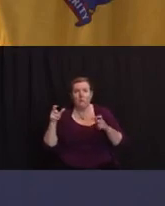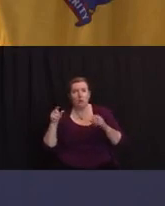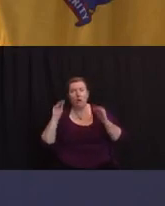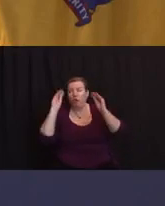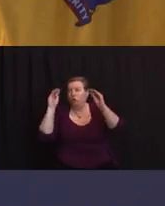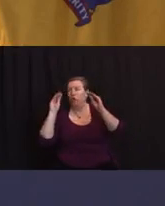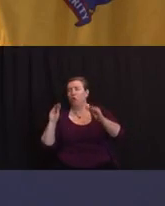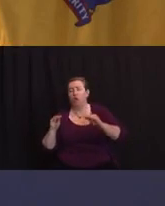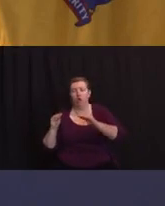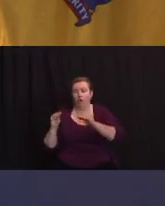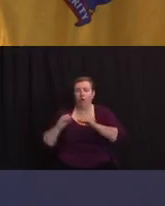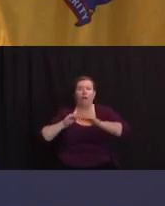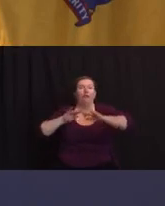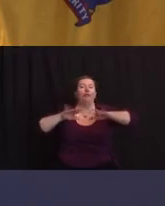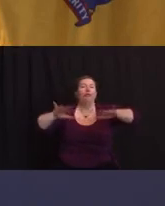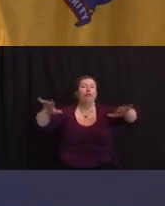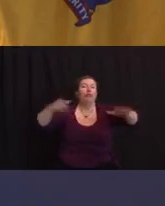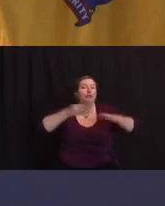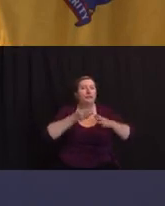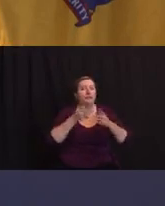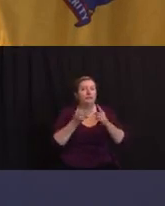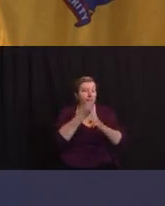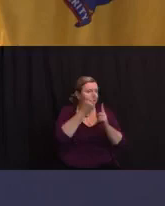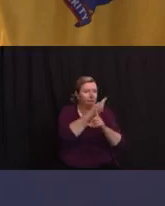facts, or they are speaking